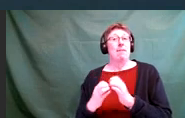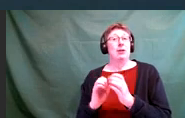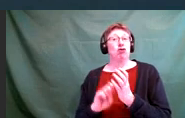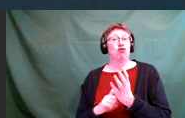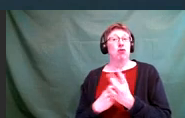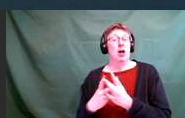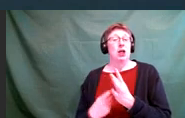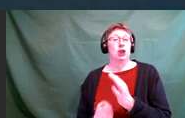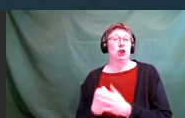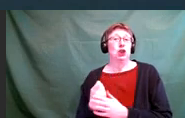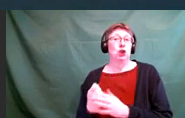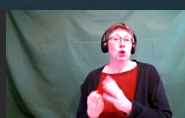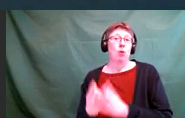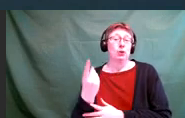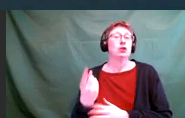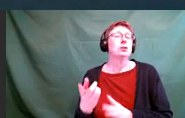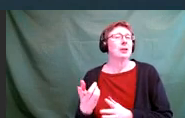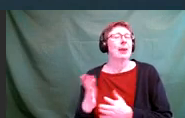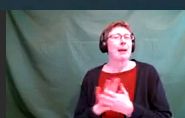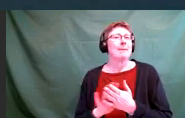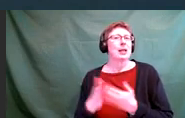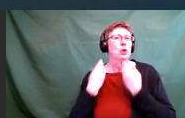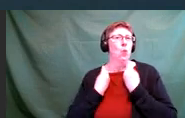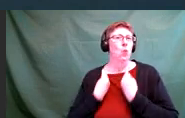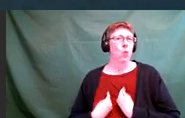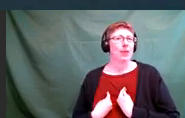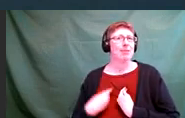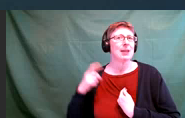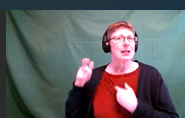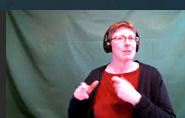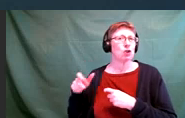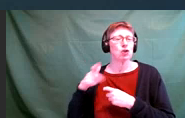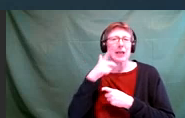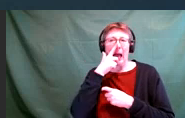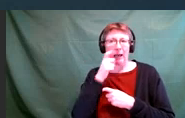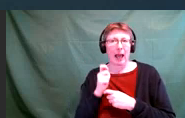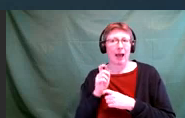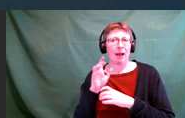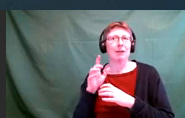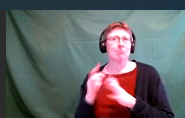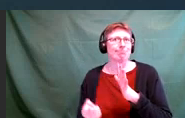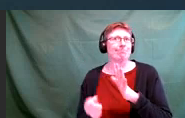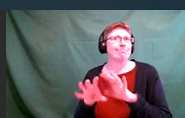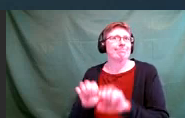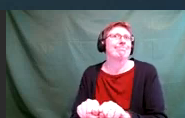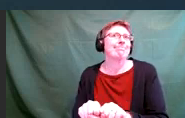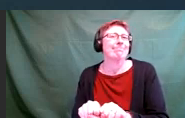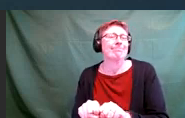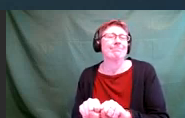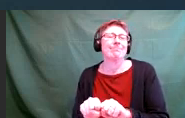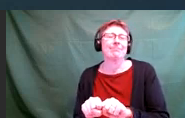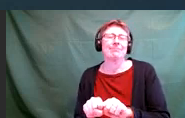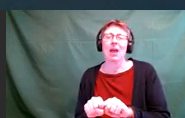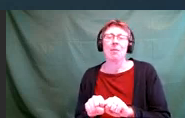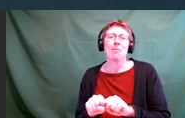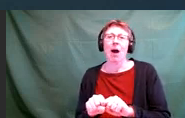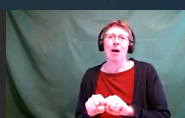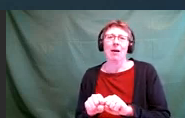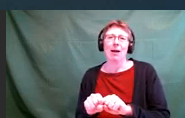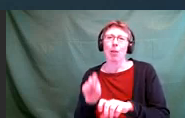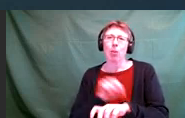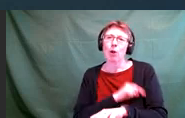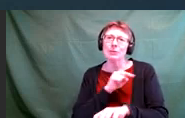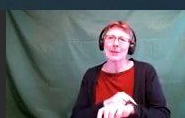opportunities exist, then these high wealth individuals would take advantage of them, but they won't last